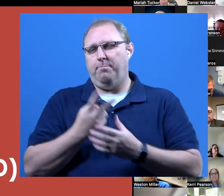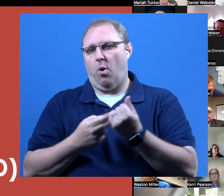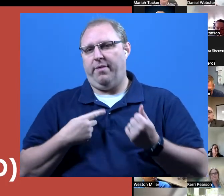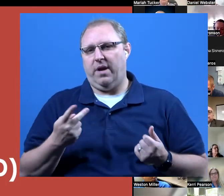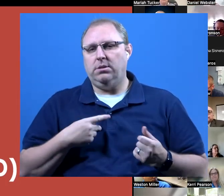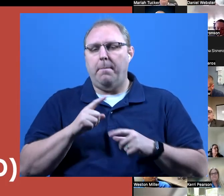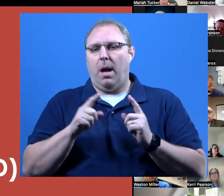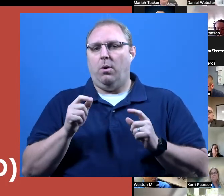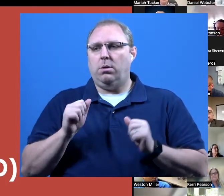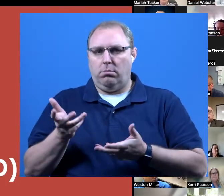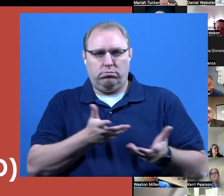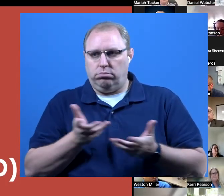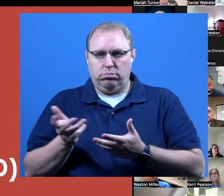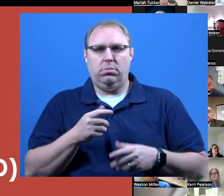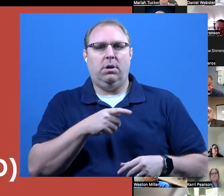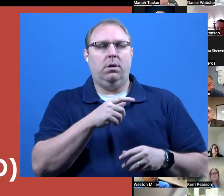an ADA perspective.